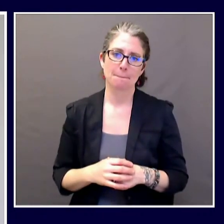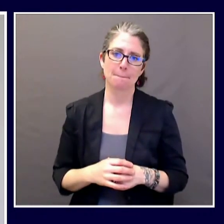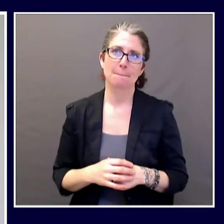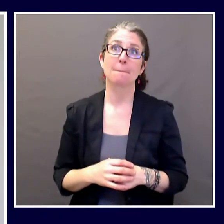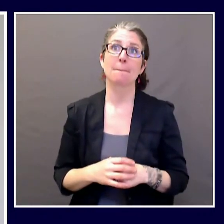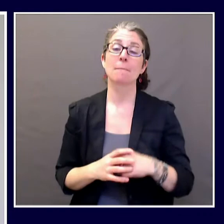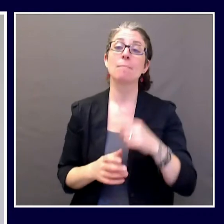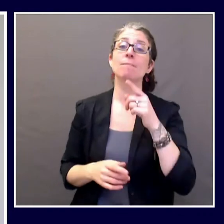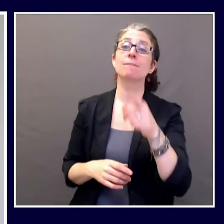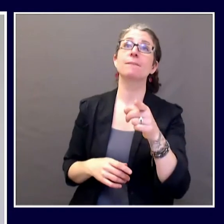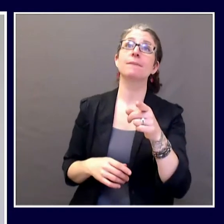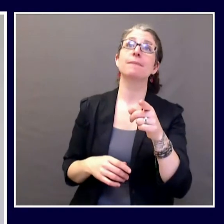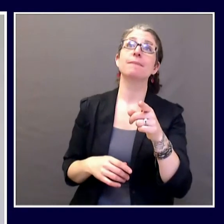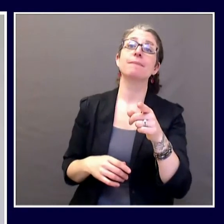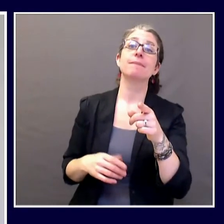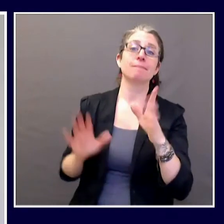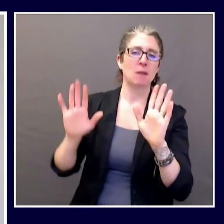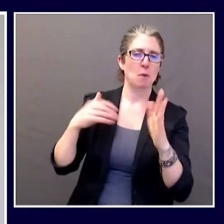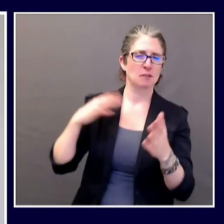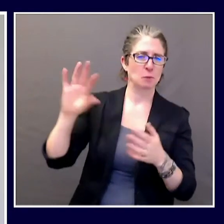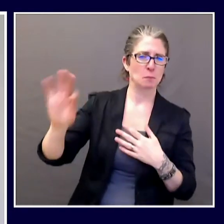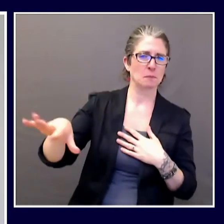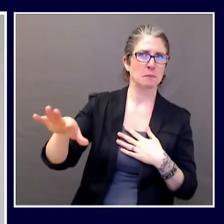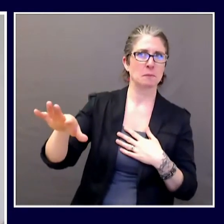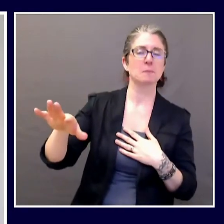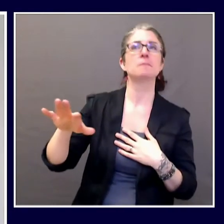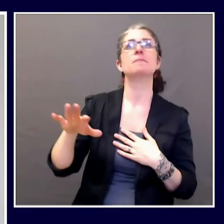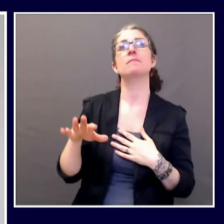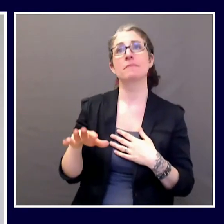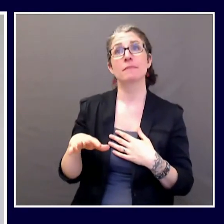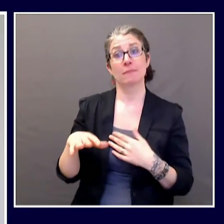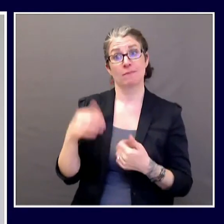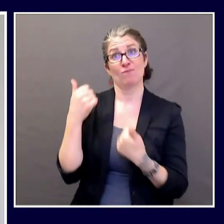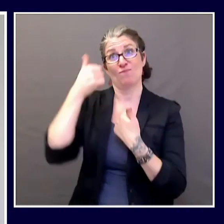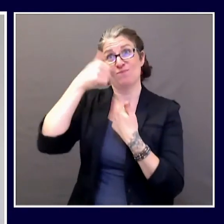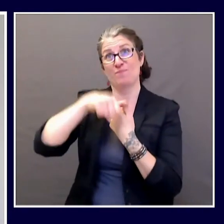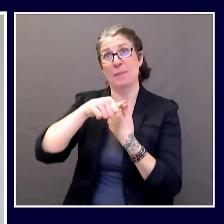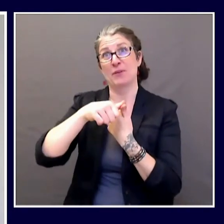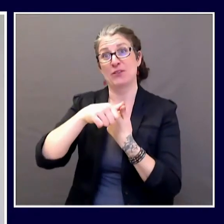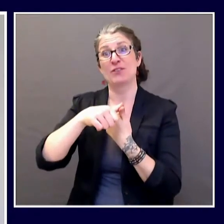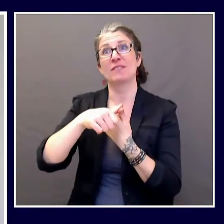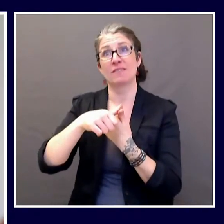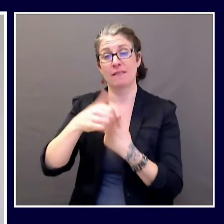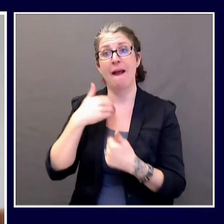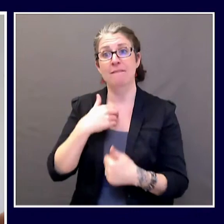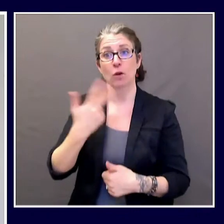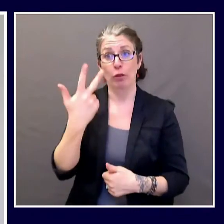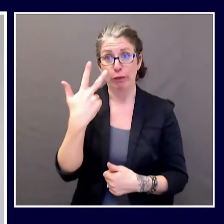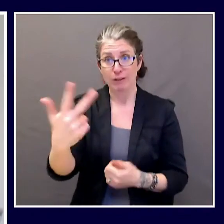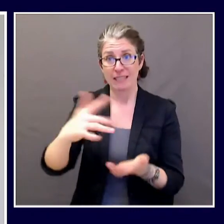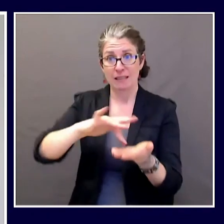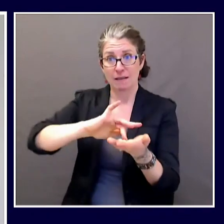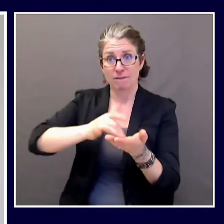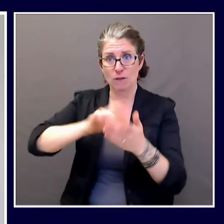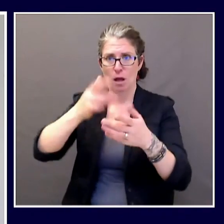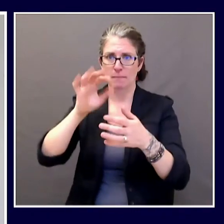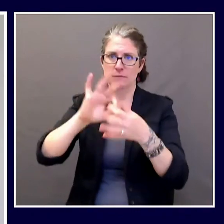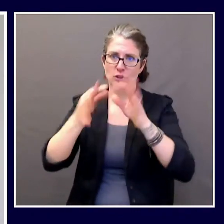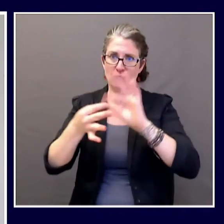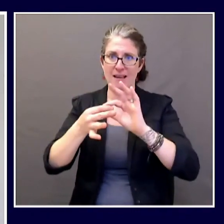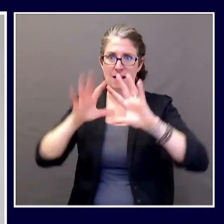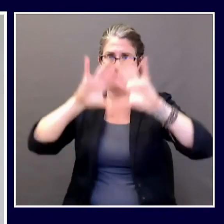chains themselves, but also the locations within their network of stores. We chose those chains as well